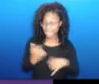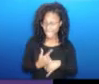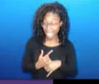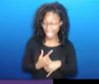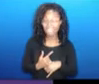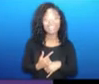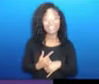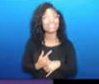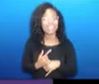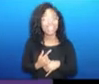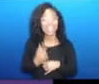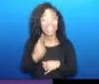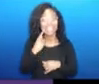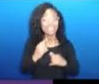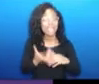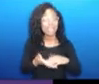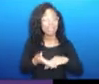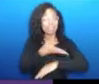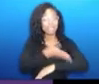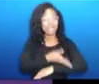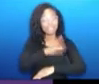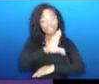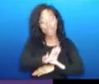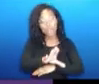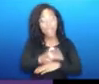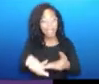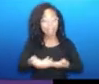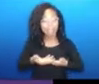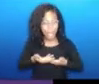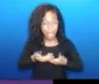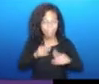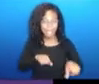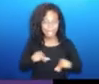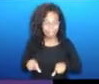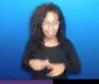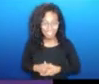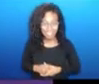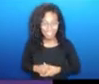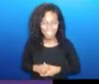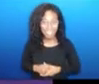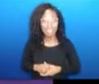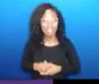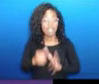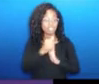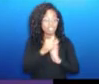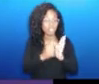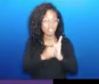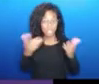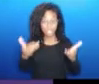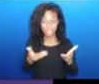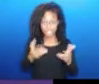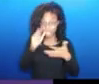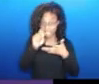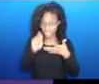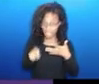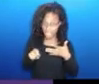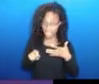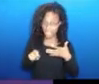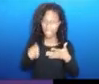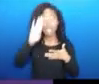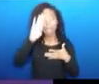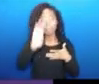We will start with the agenda. Introduction and objectives. Be organized.